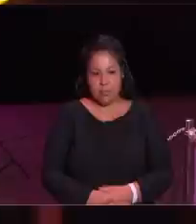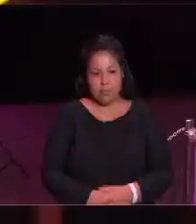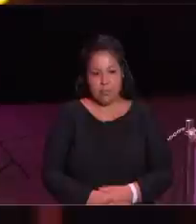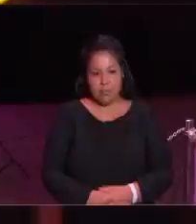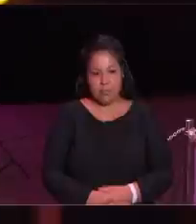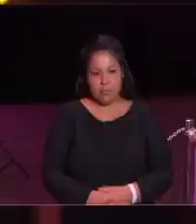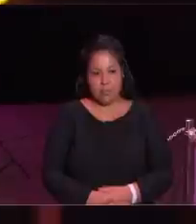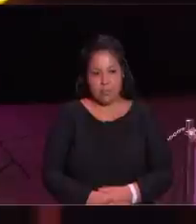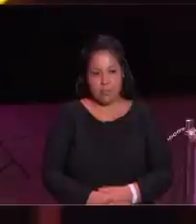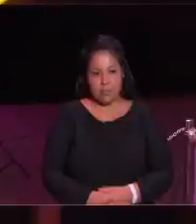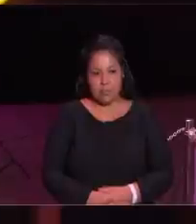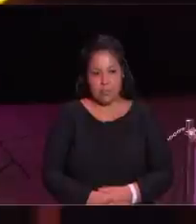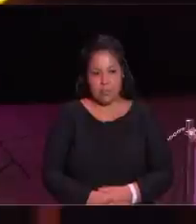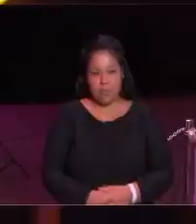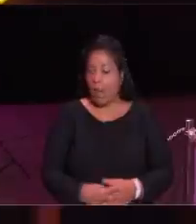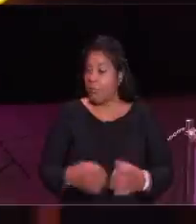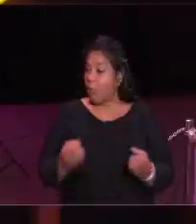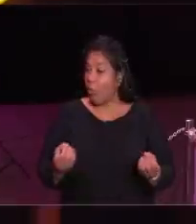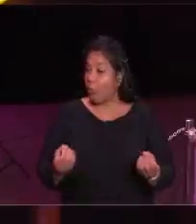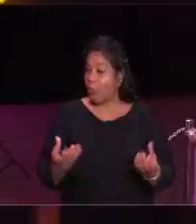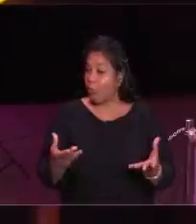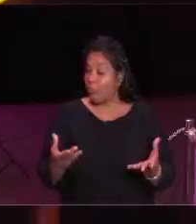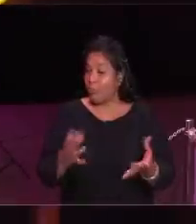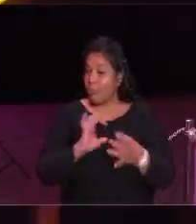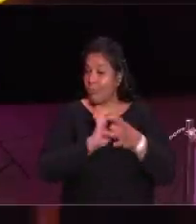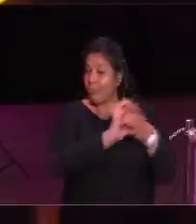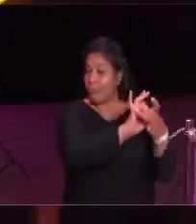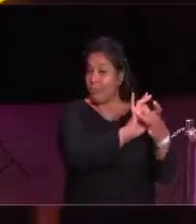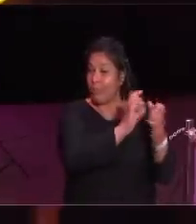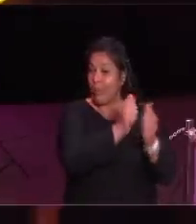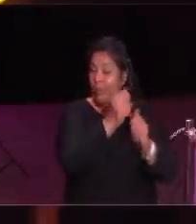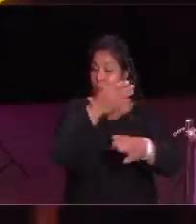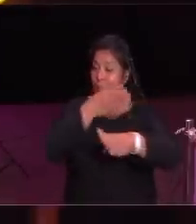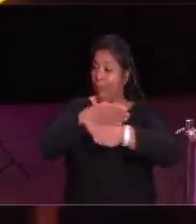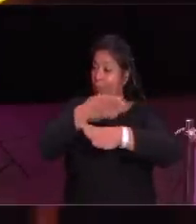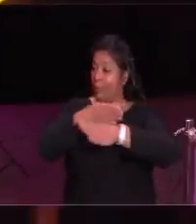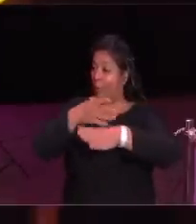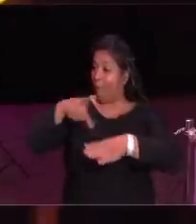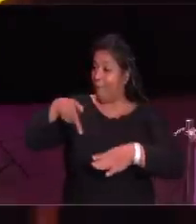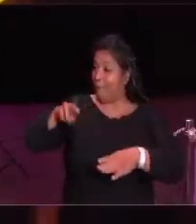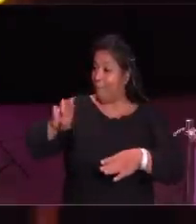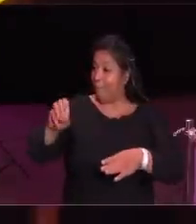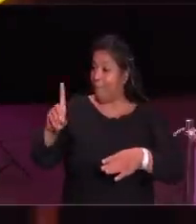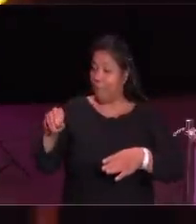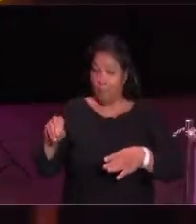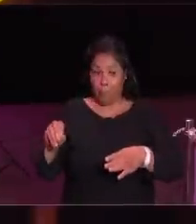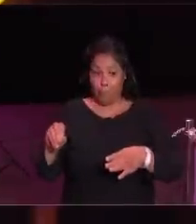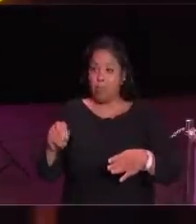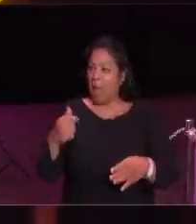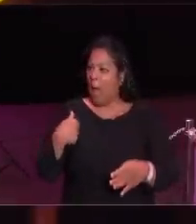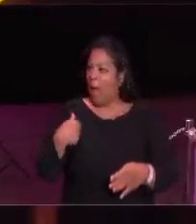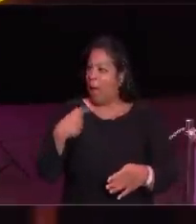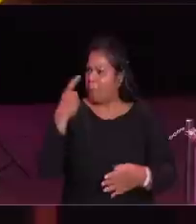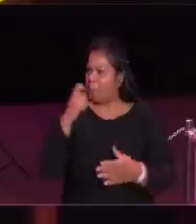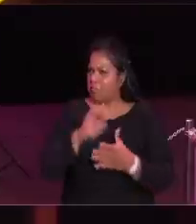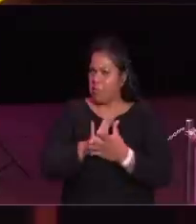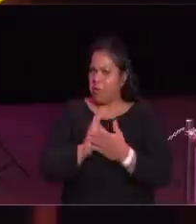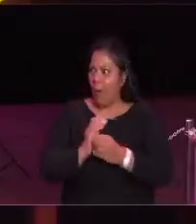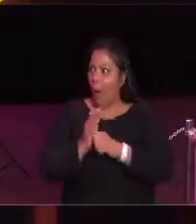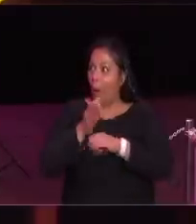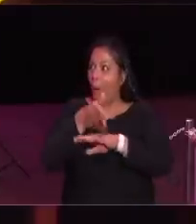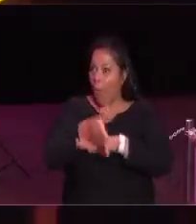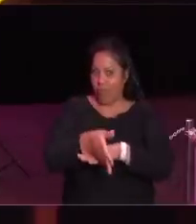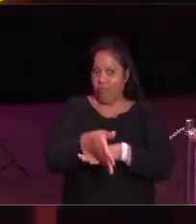So, I want to unite with Bishop Prado, and I believe that we can reach the 200,000 mark tonight with the help of the